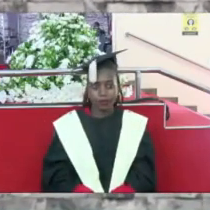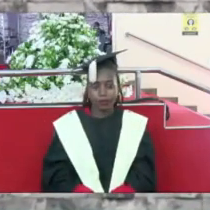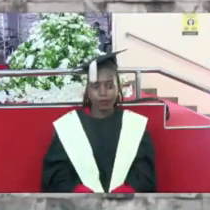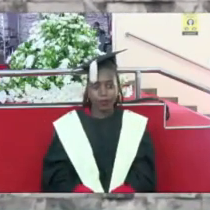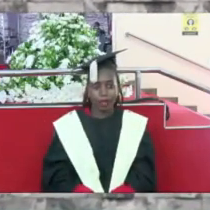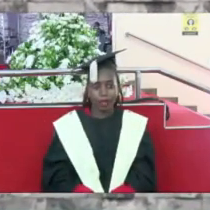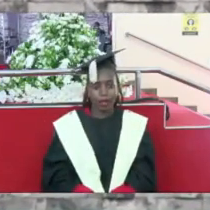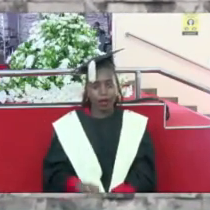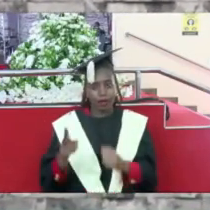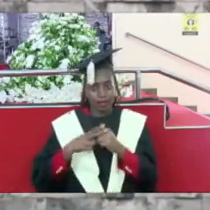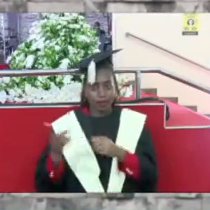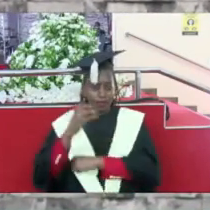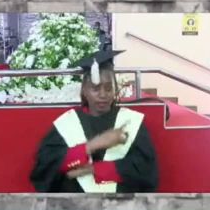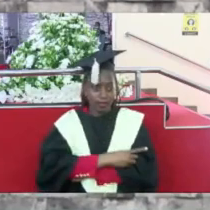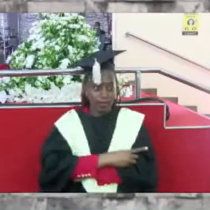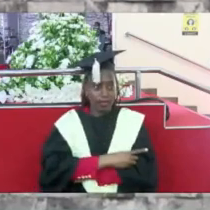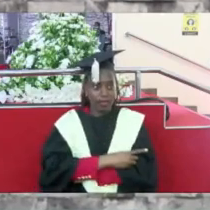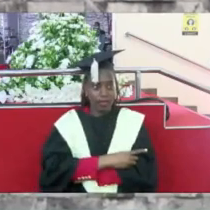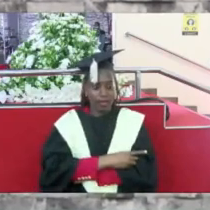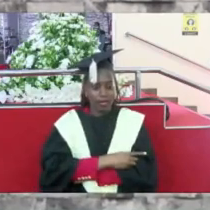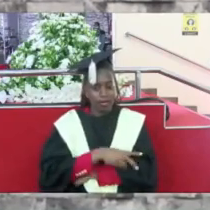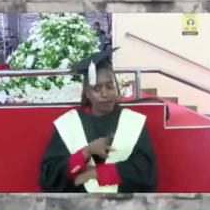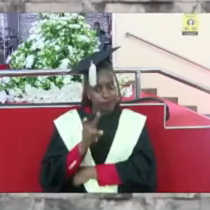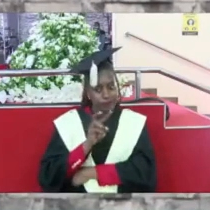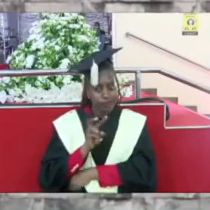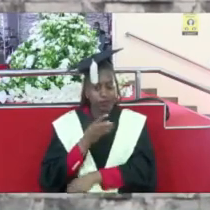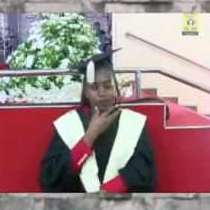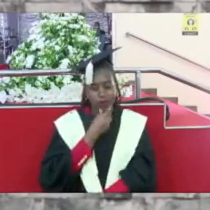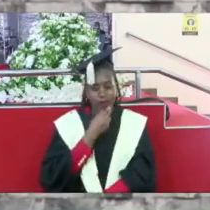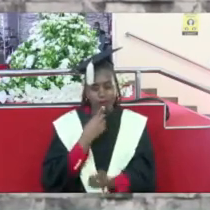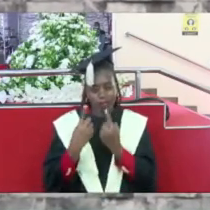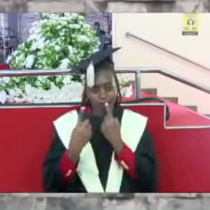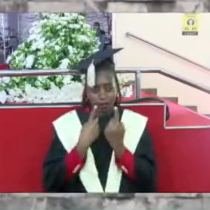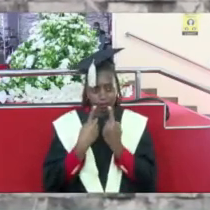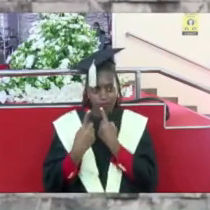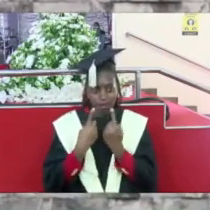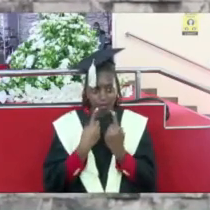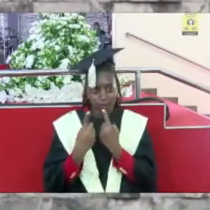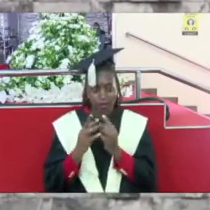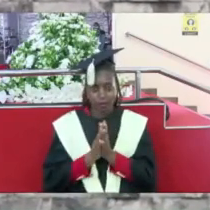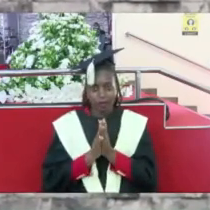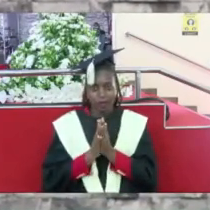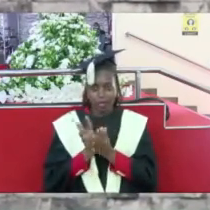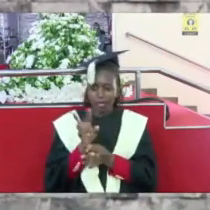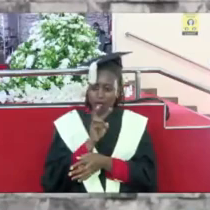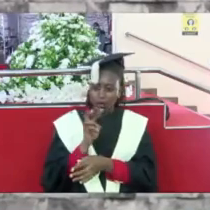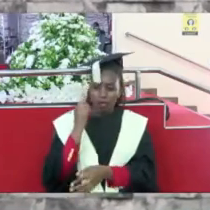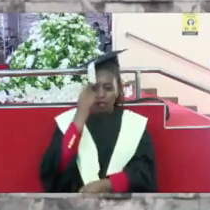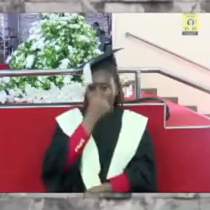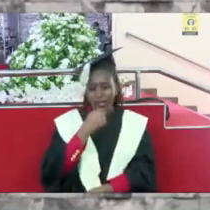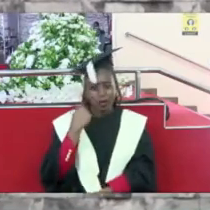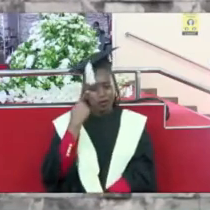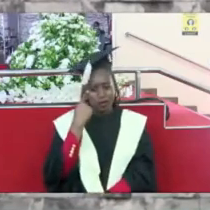Siku ya saba. On the 7th day. Akaona jamaa wanaongea. He saw people speaking. Akiangalia sura akaona ni kama mtoto